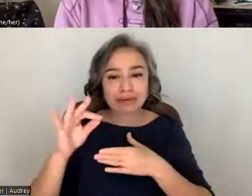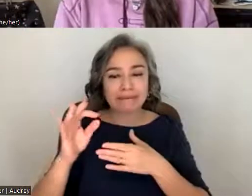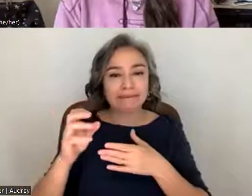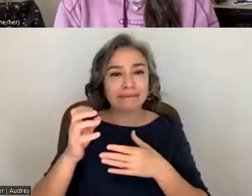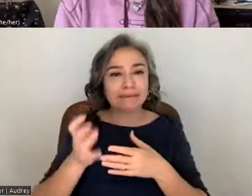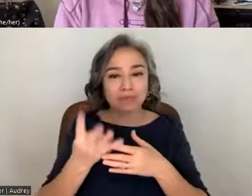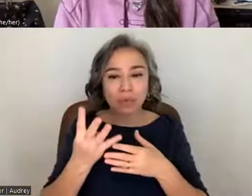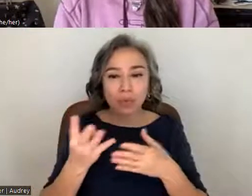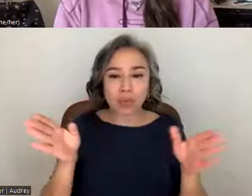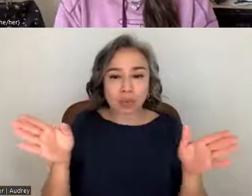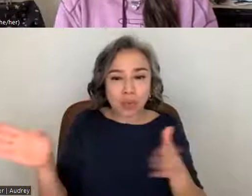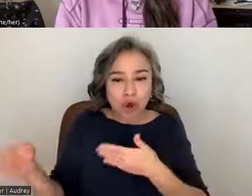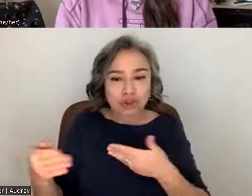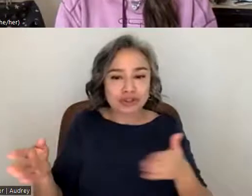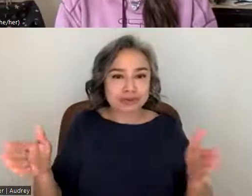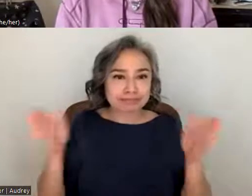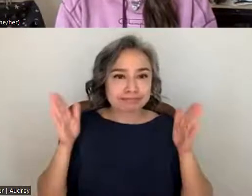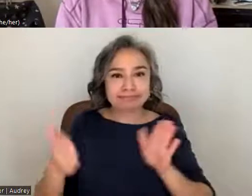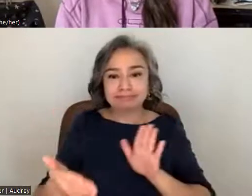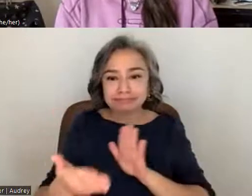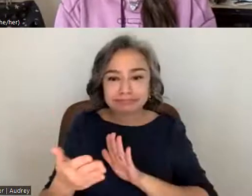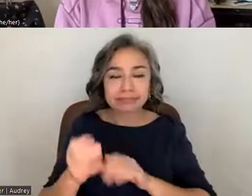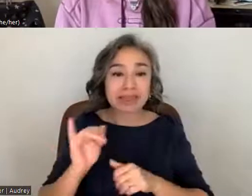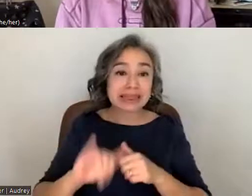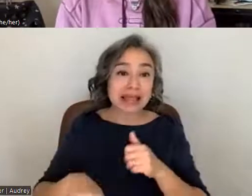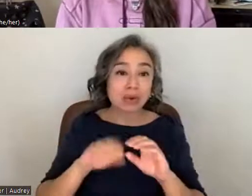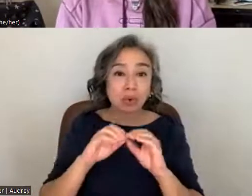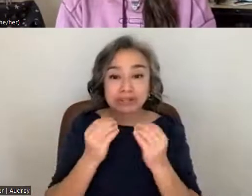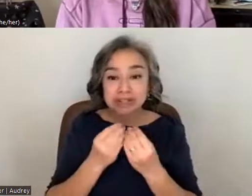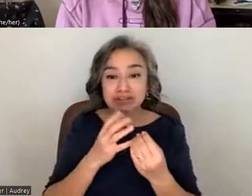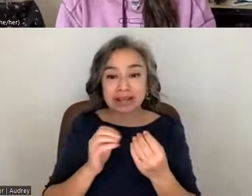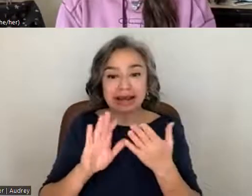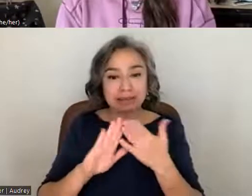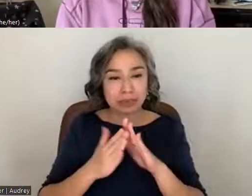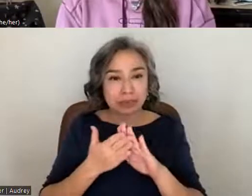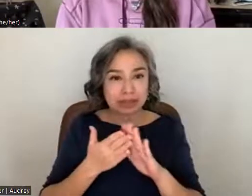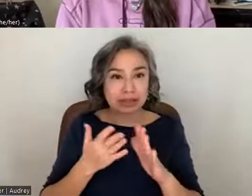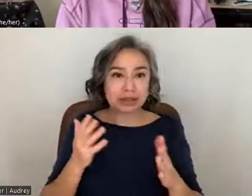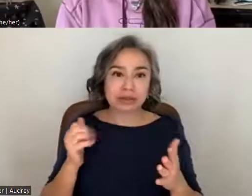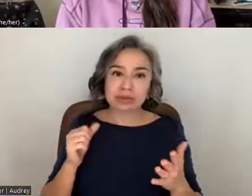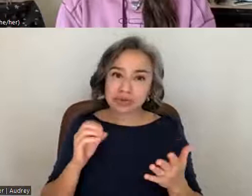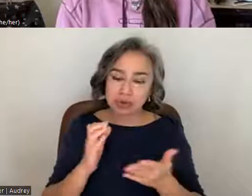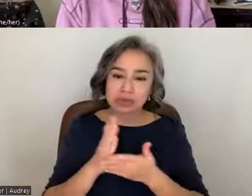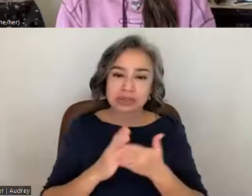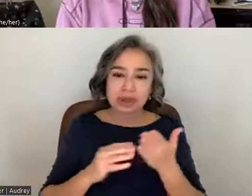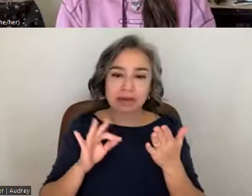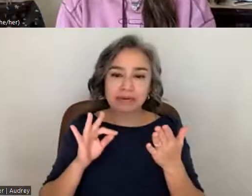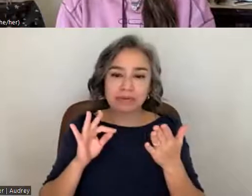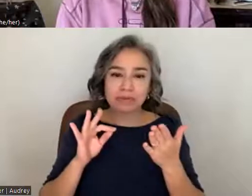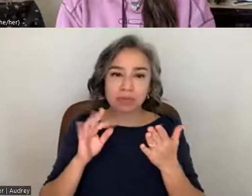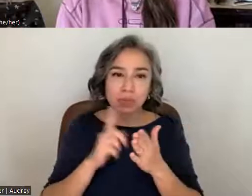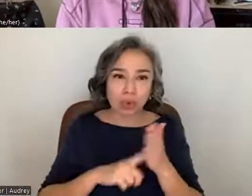gap between the organization and the community. And so some of the things that I have